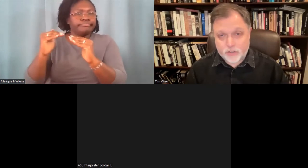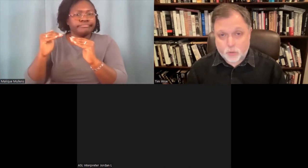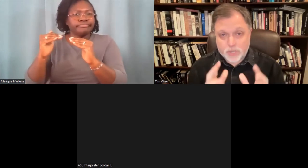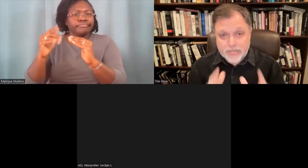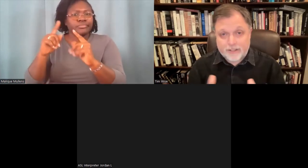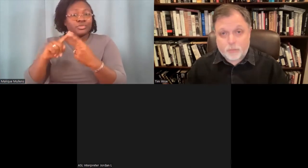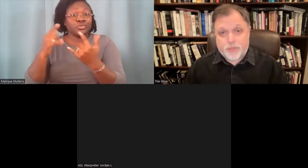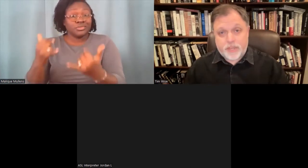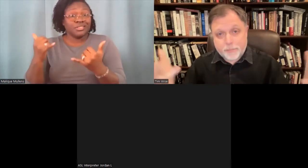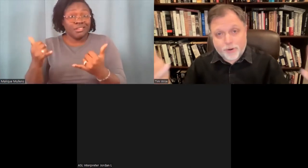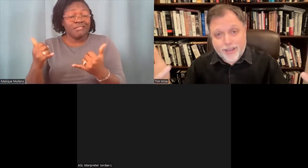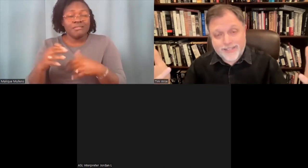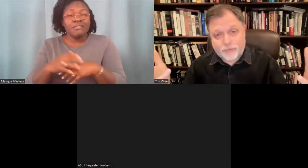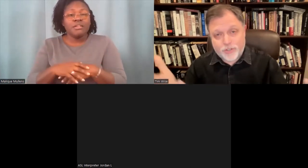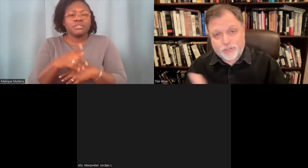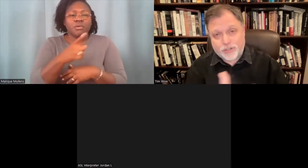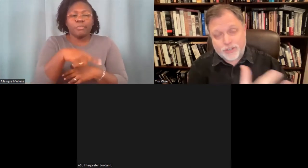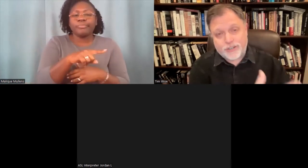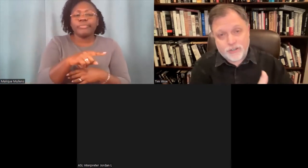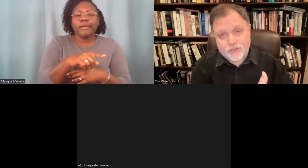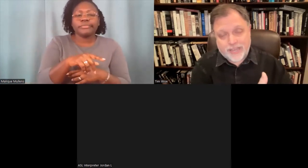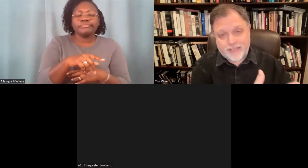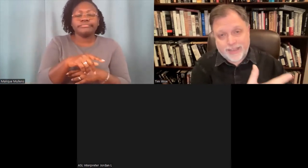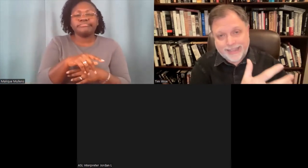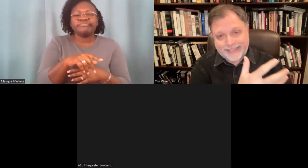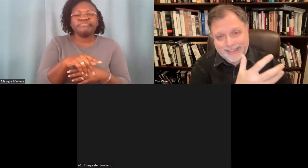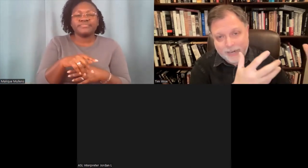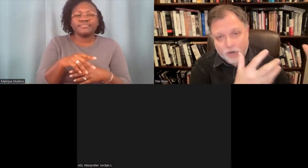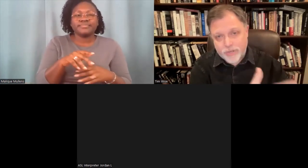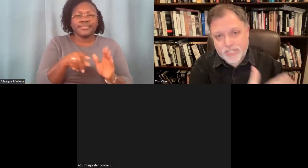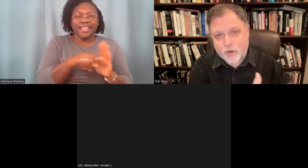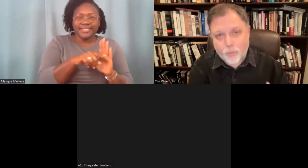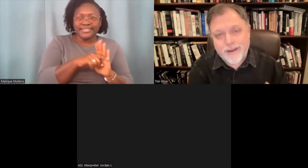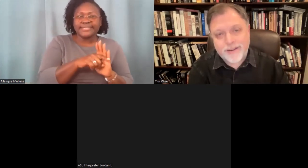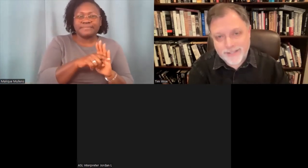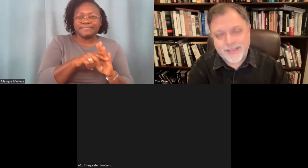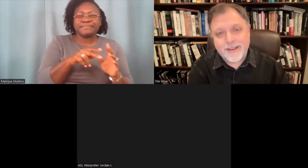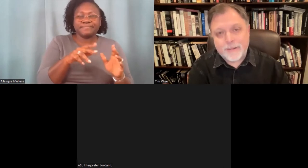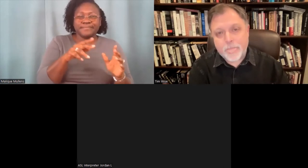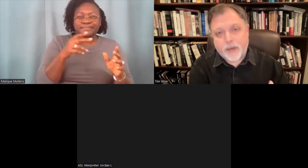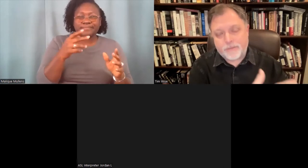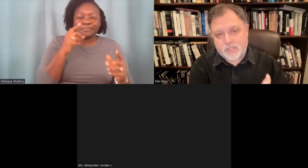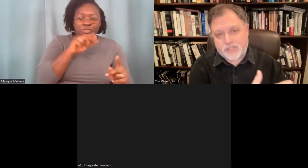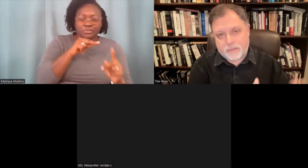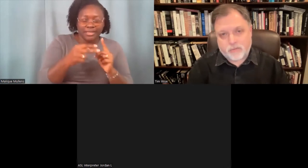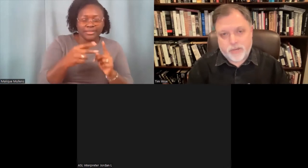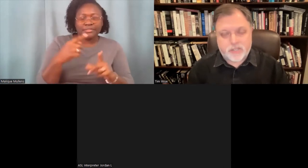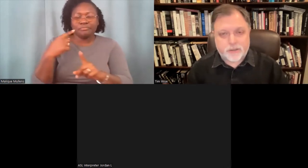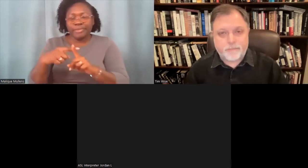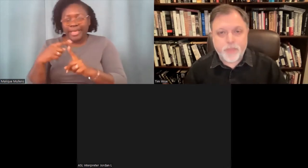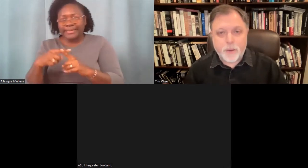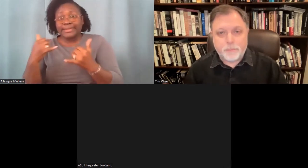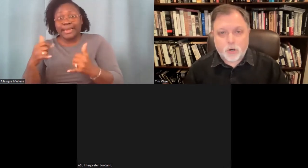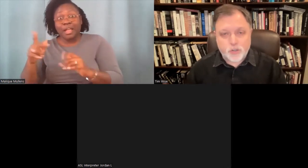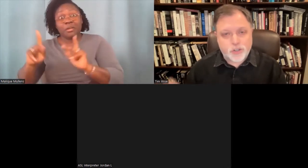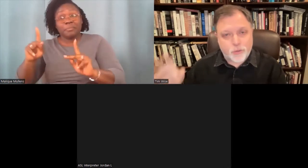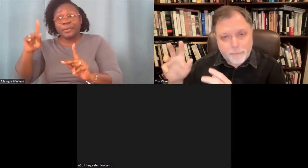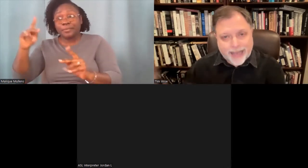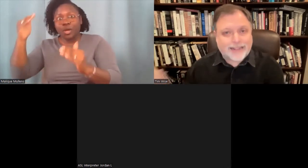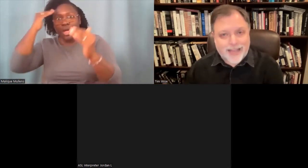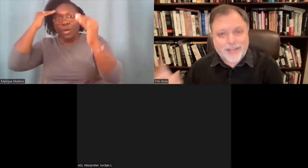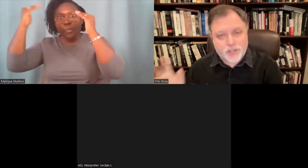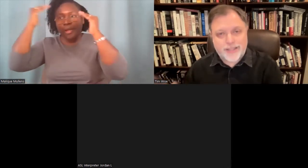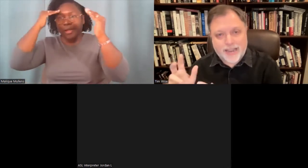reality. And so we're dealing with the uprising, which is the good news, and the increasing awareness of systemic racism. but also